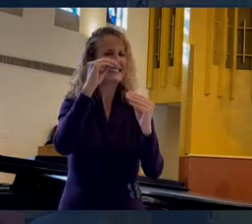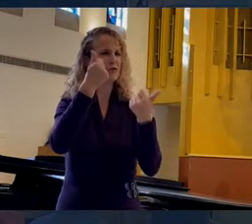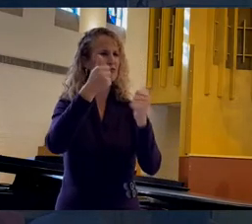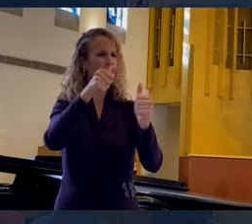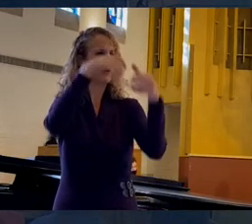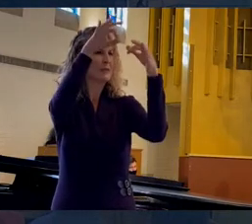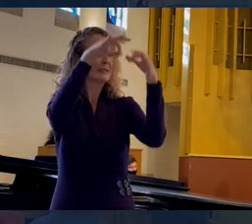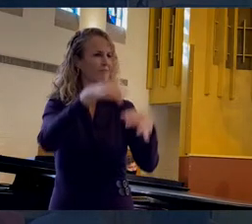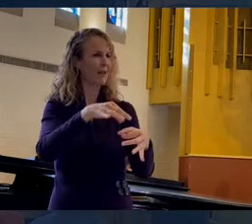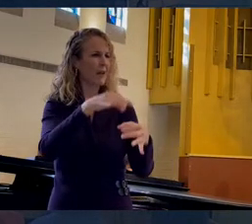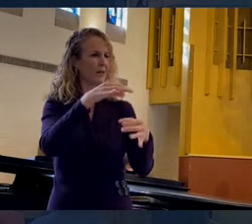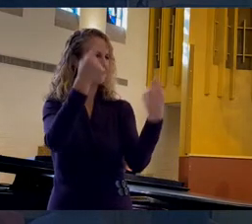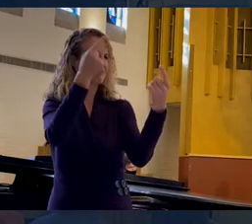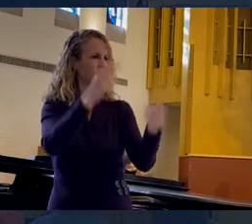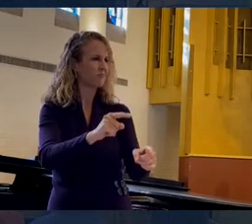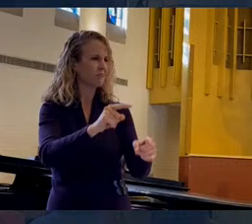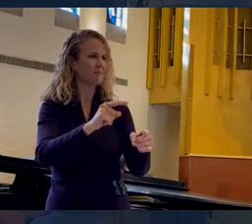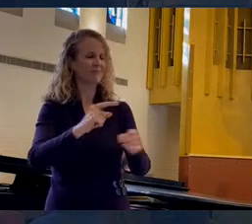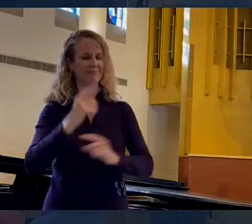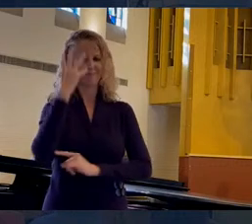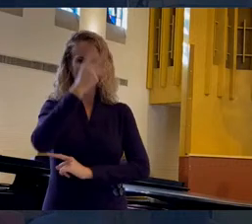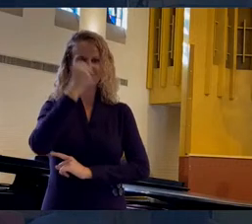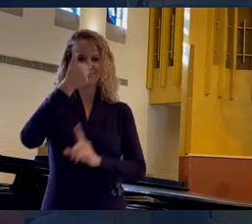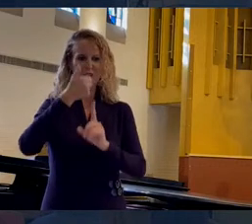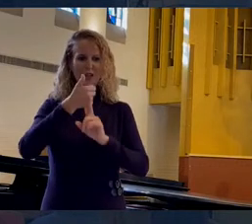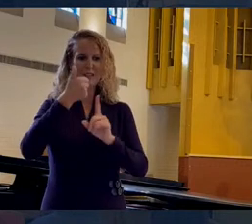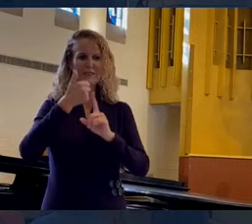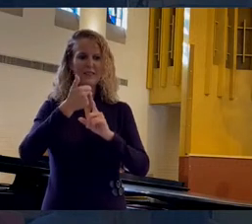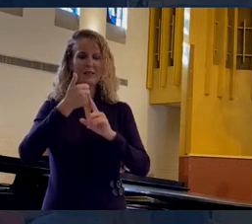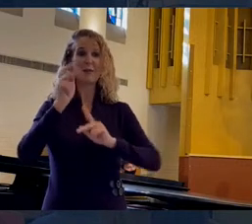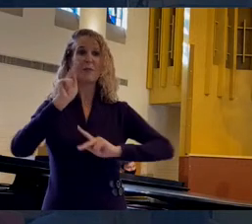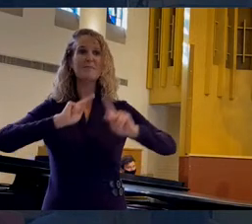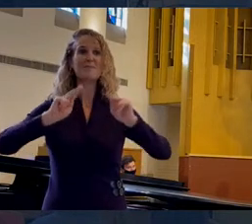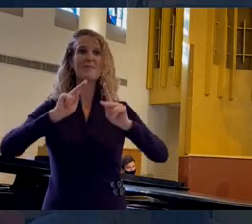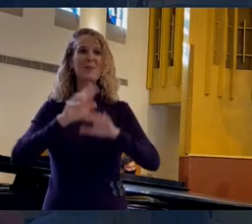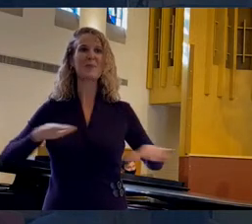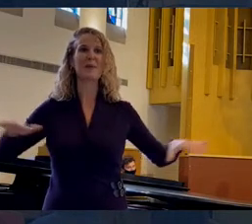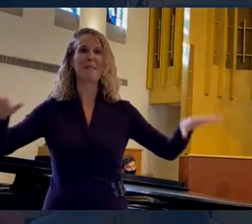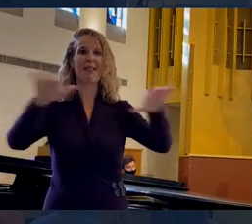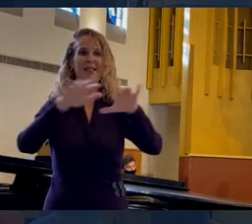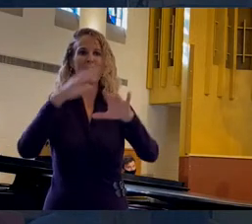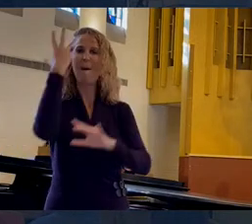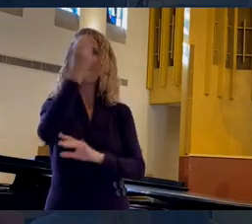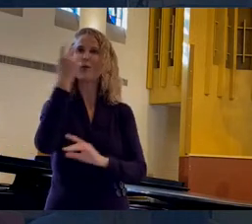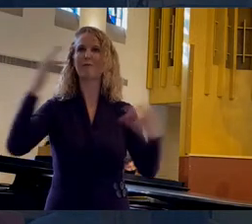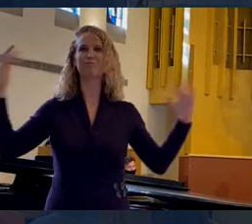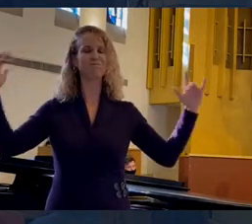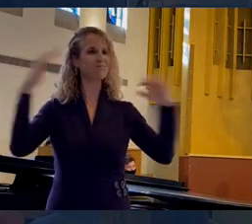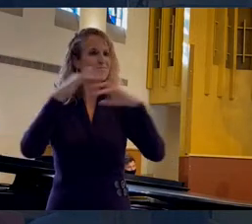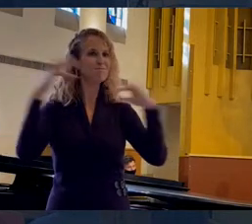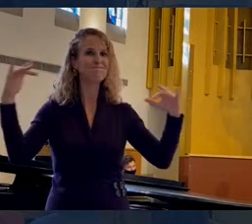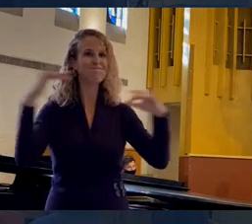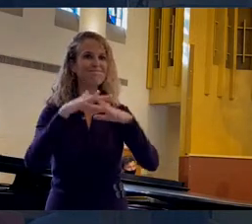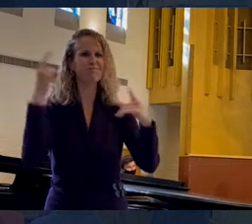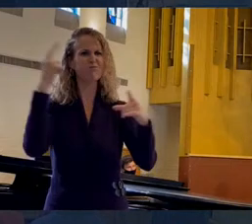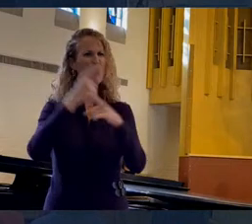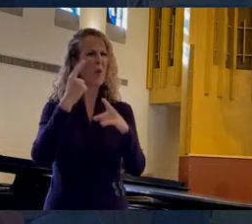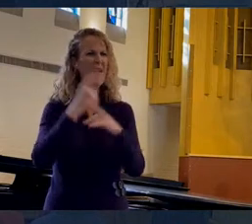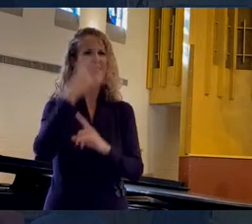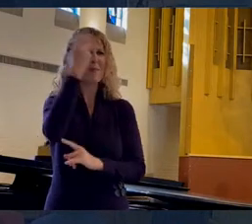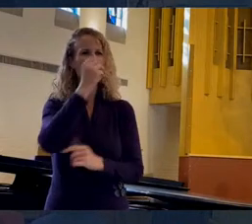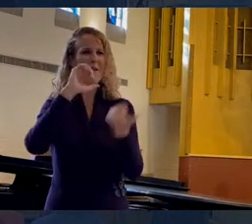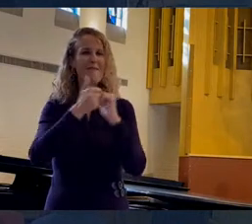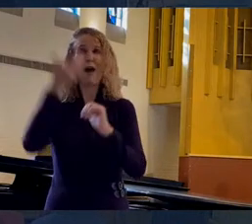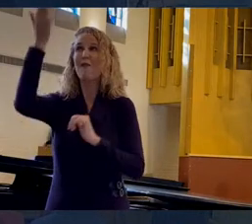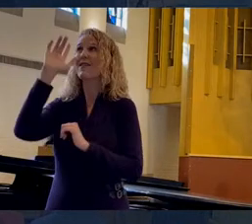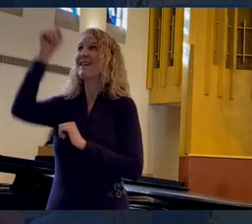to explain things, the beauty of humanity, the beauty of diversity, the beauty of